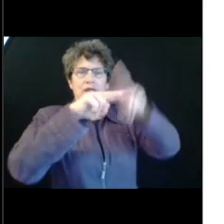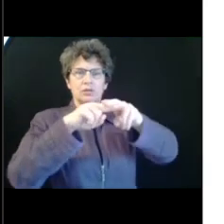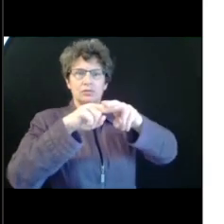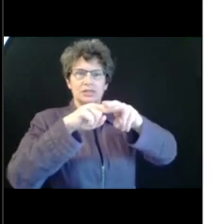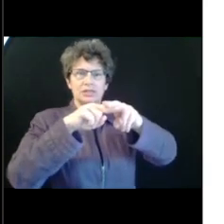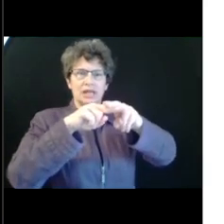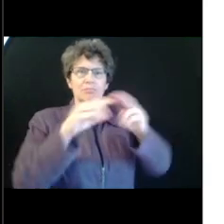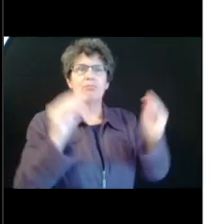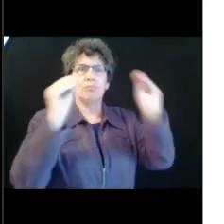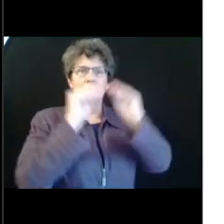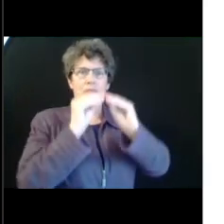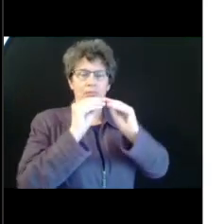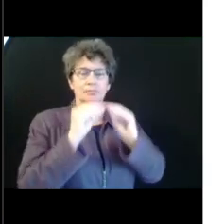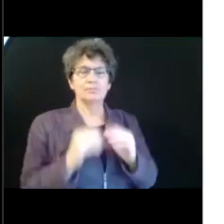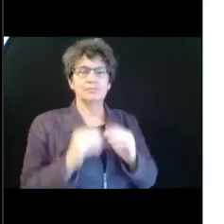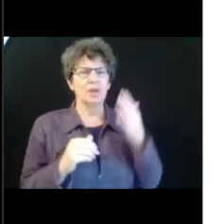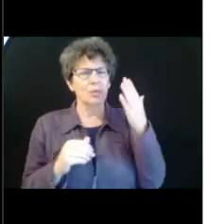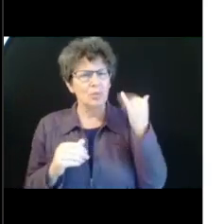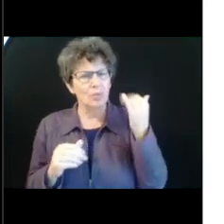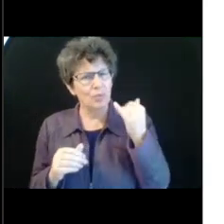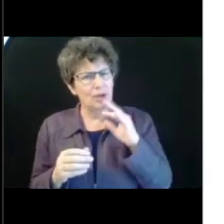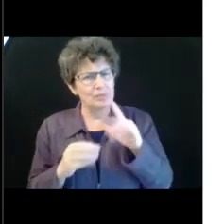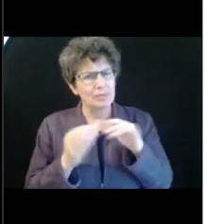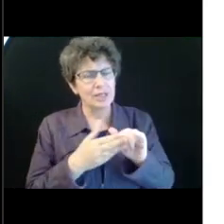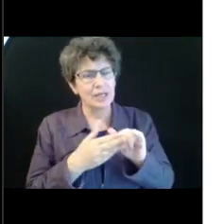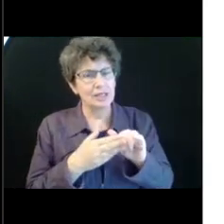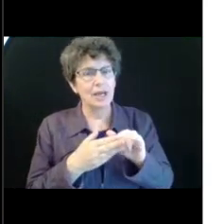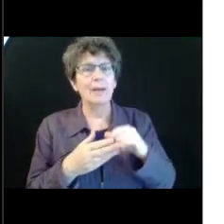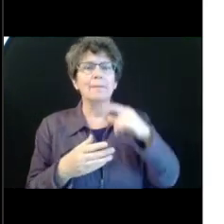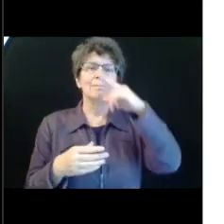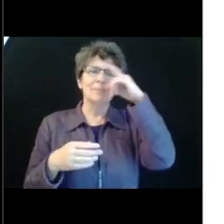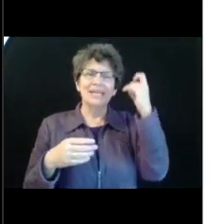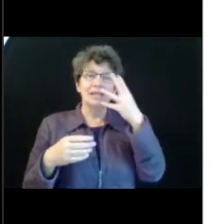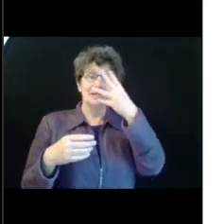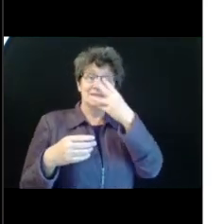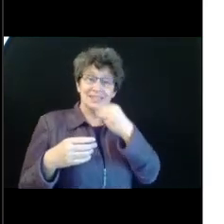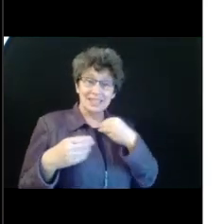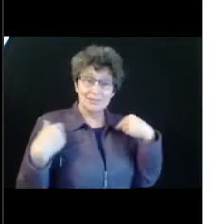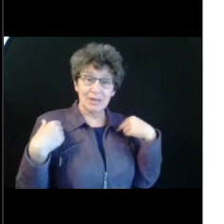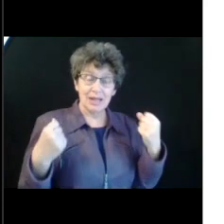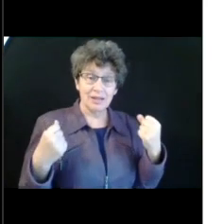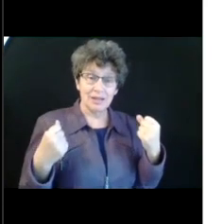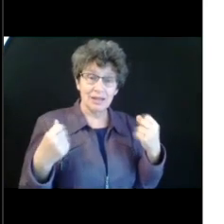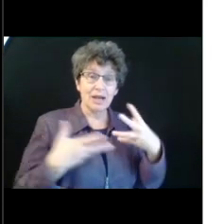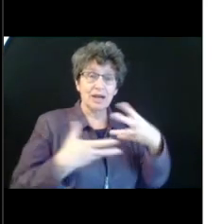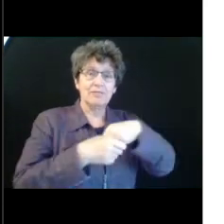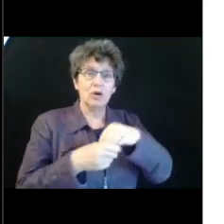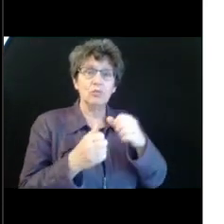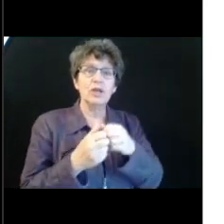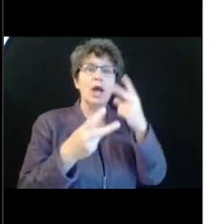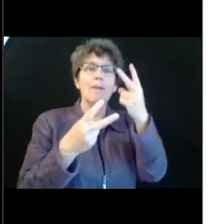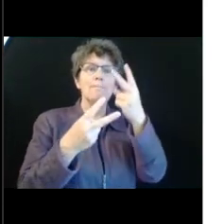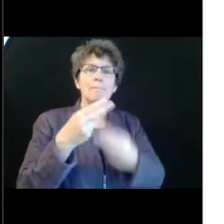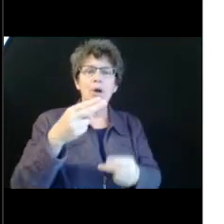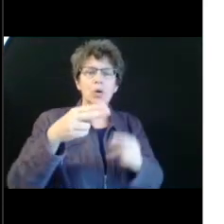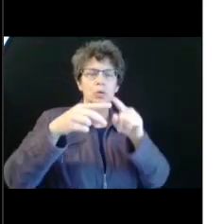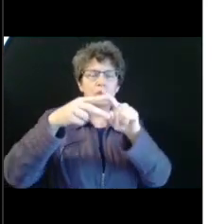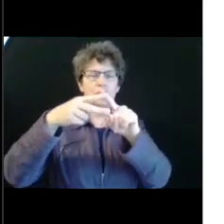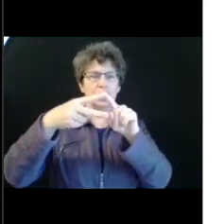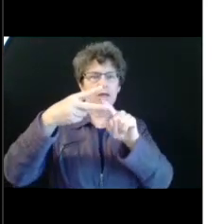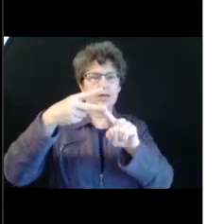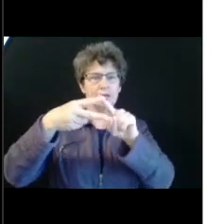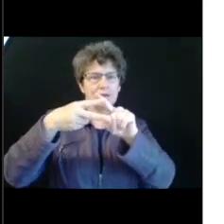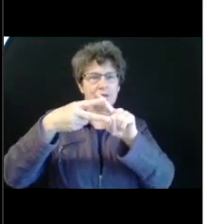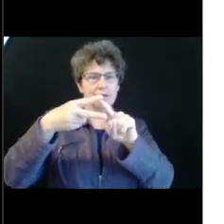sleep health actually plays a role in both transmission rate and recovery rate. We can, in